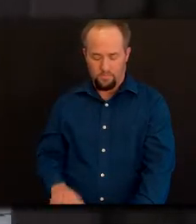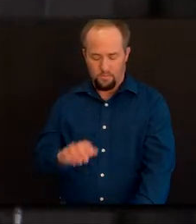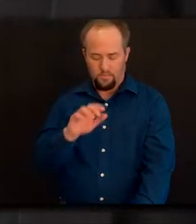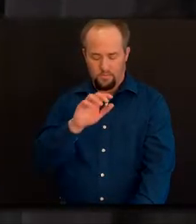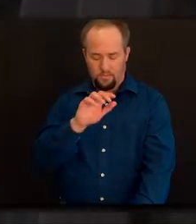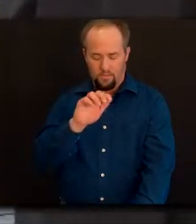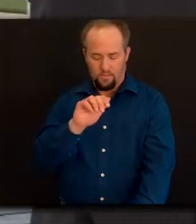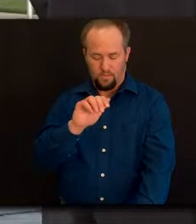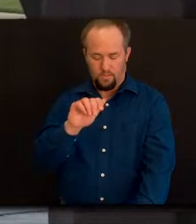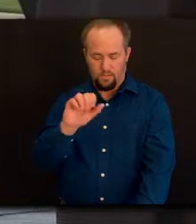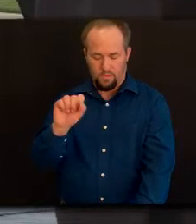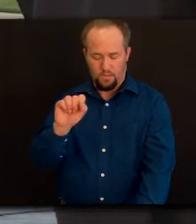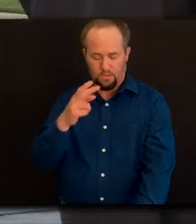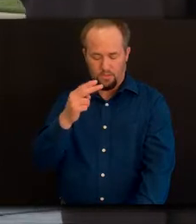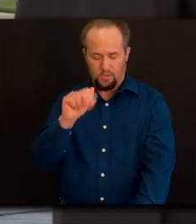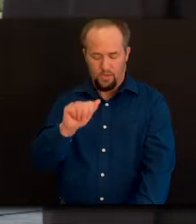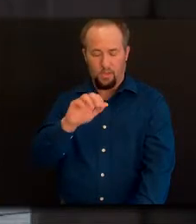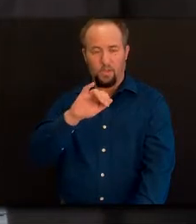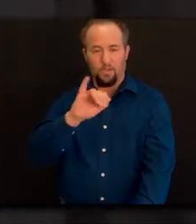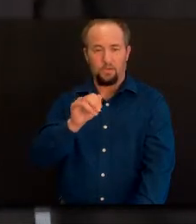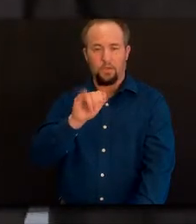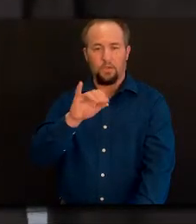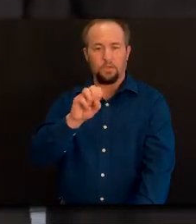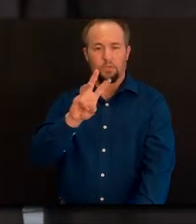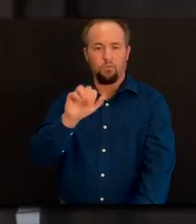Ashana Jaswal.